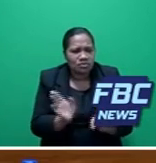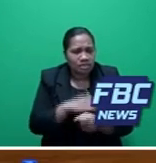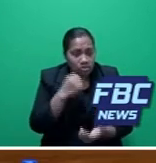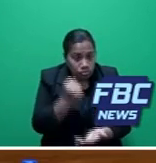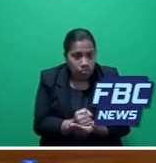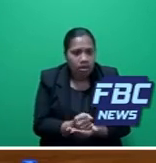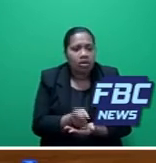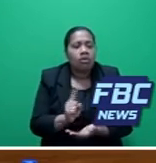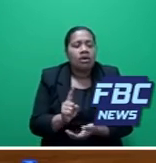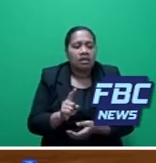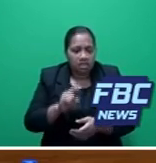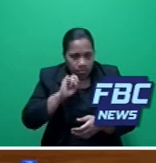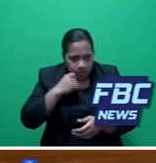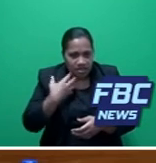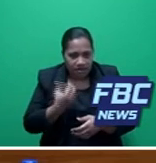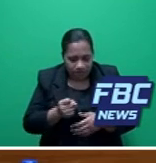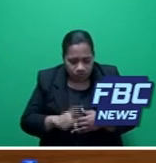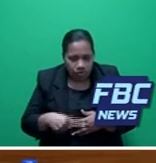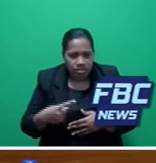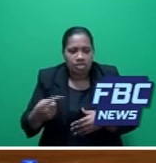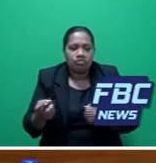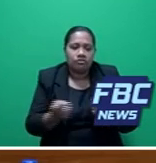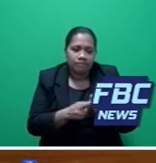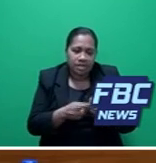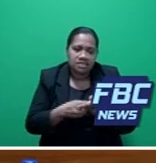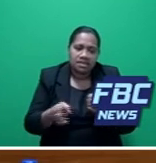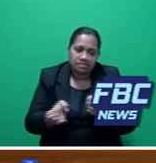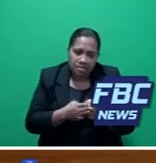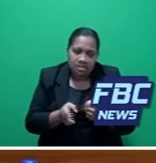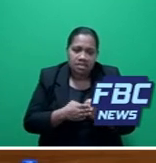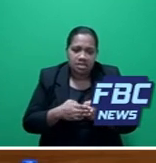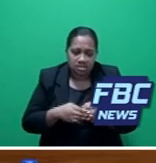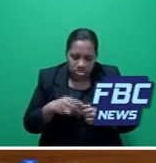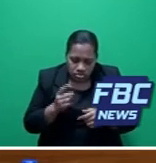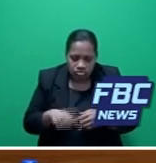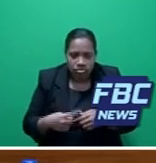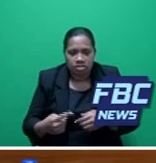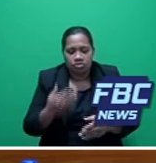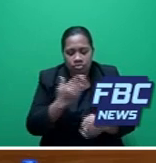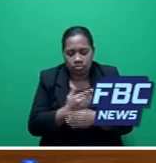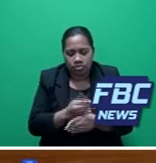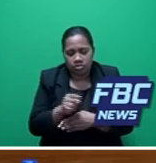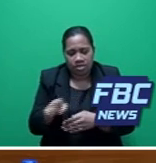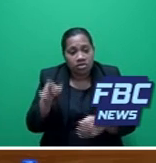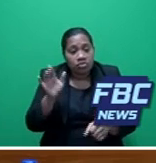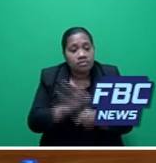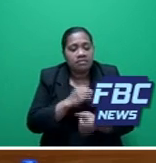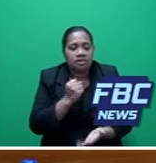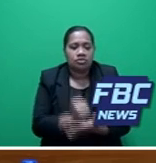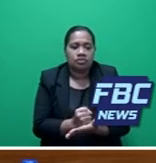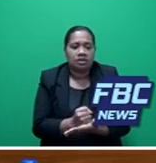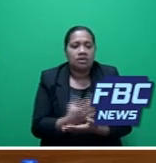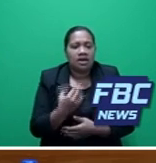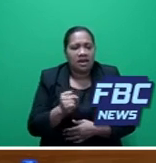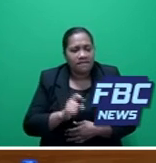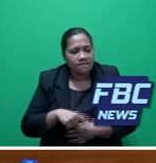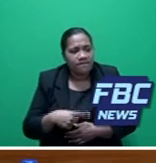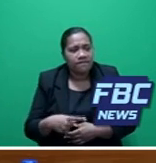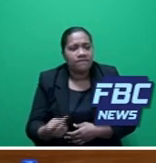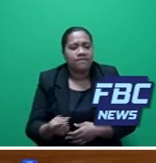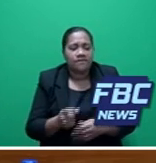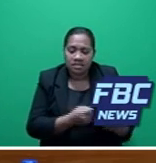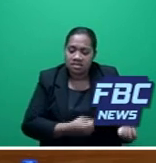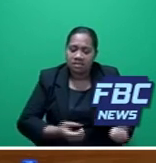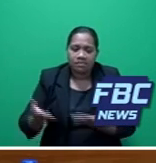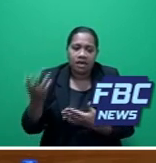continuous repairs and maintenance carried out on a regular basis to ensure that there is a continuous supply